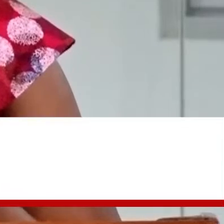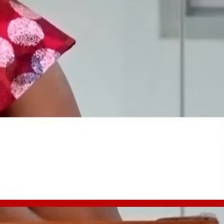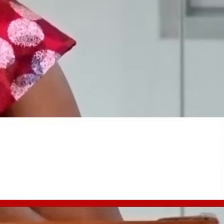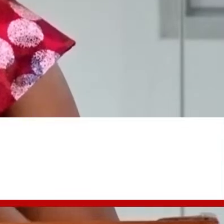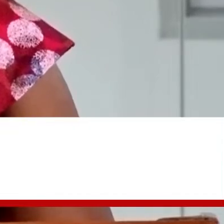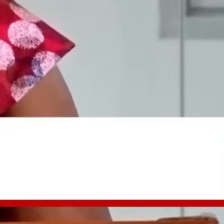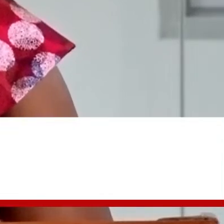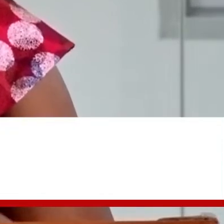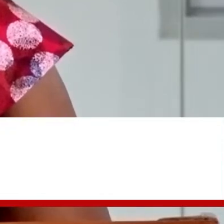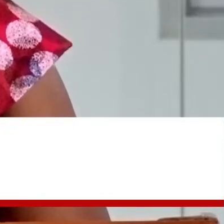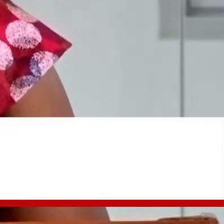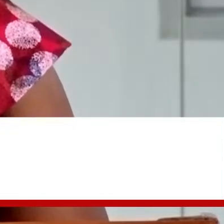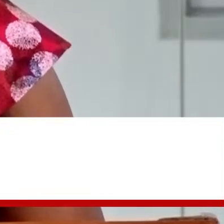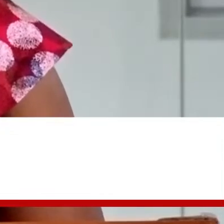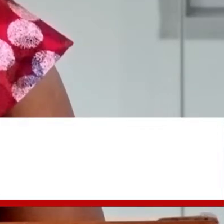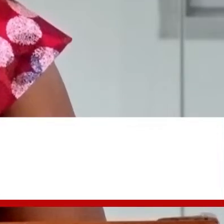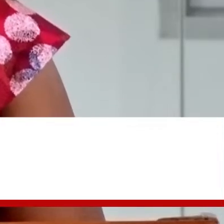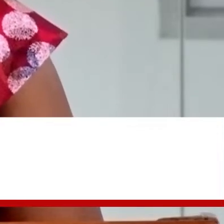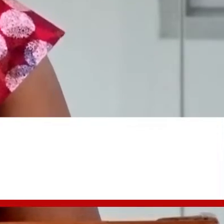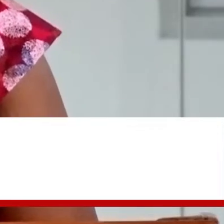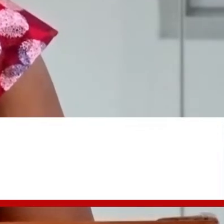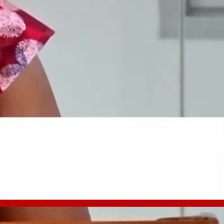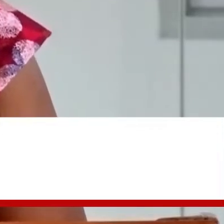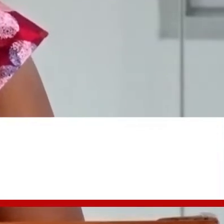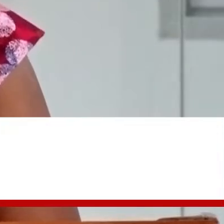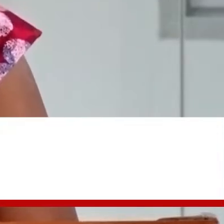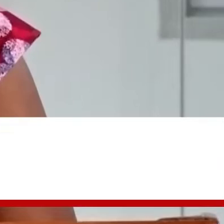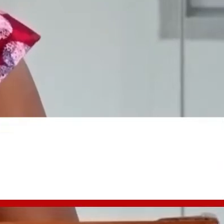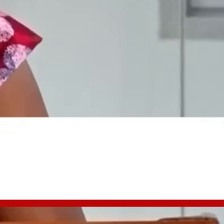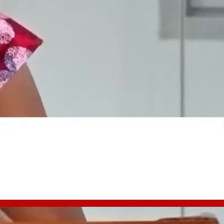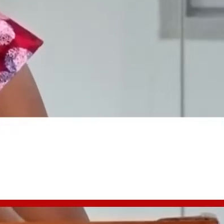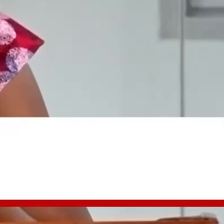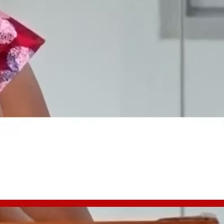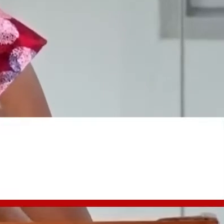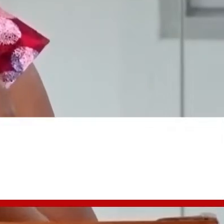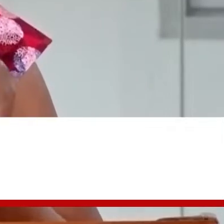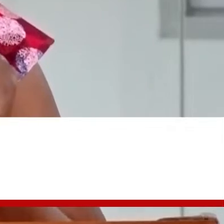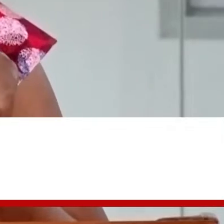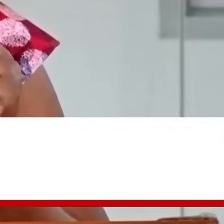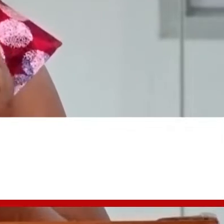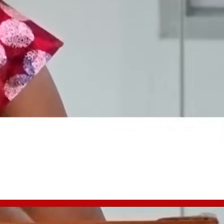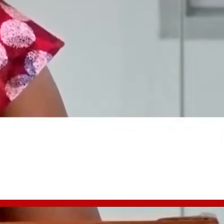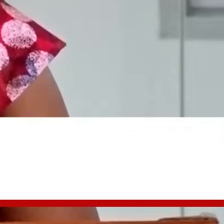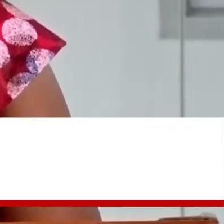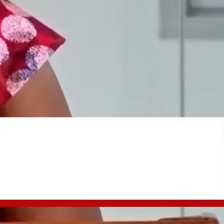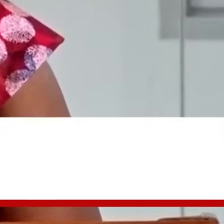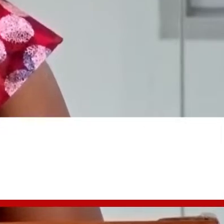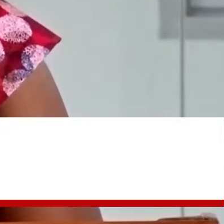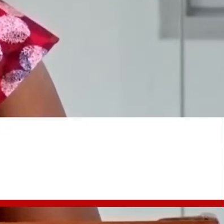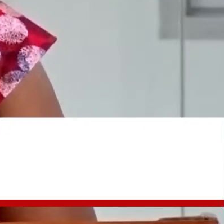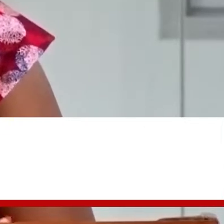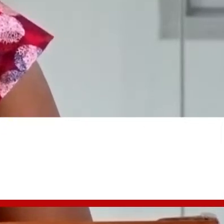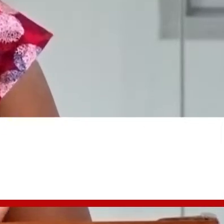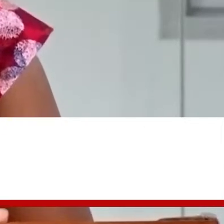time to reflect and digest on God's word. You know, in the presence of the Lord, Reverend has told us, is